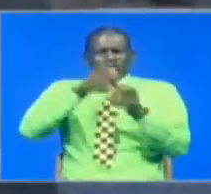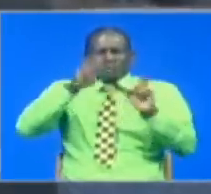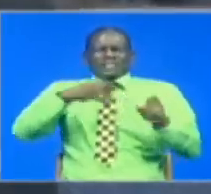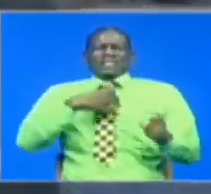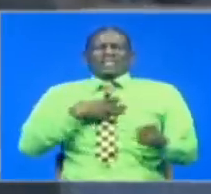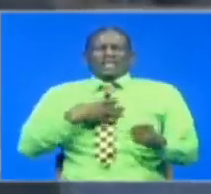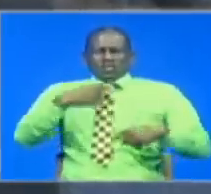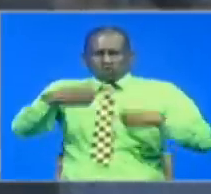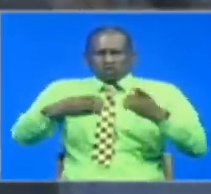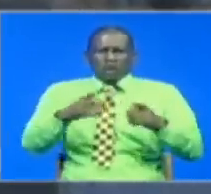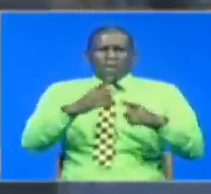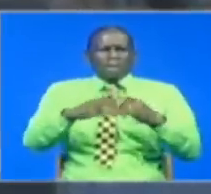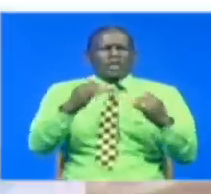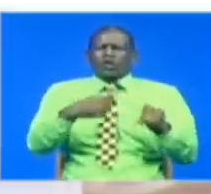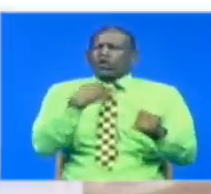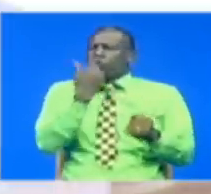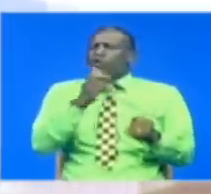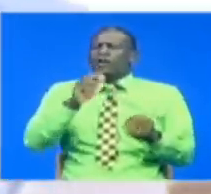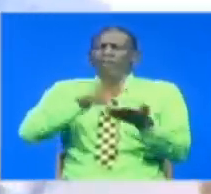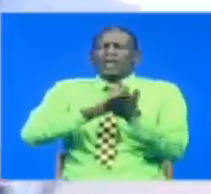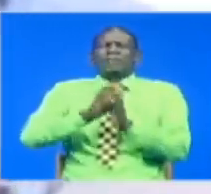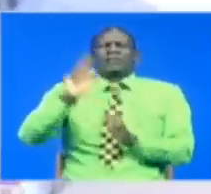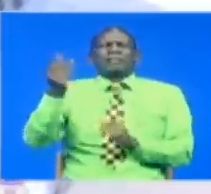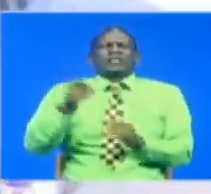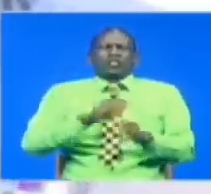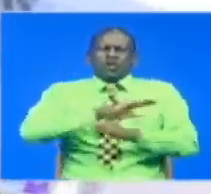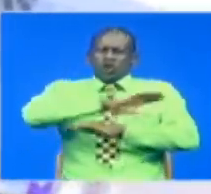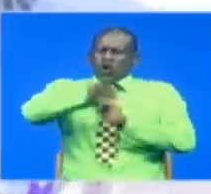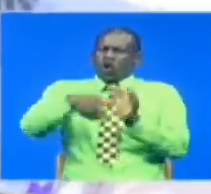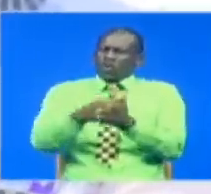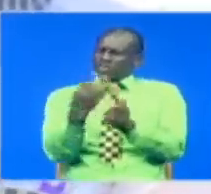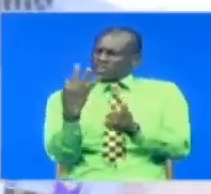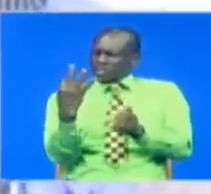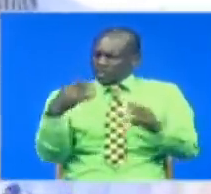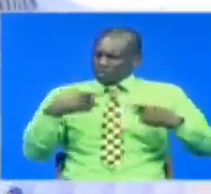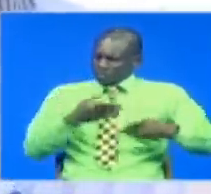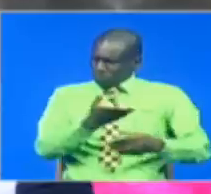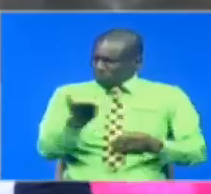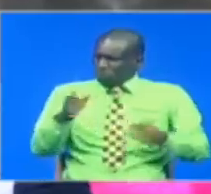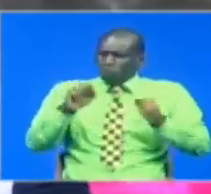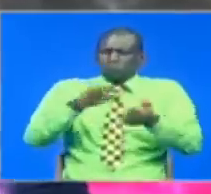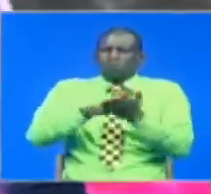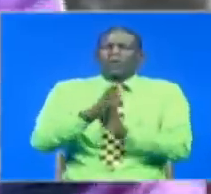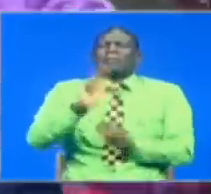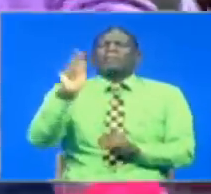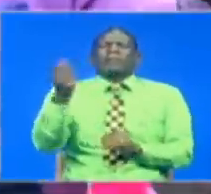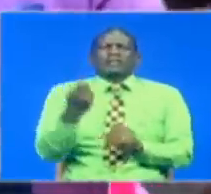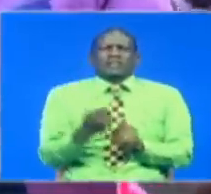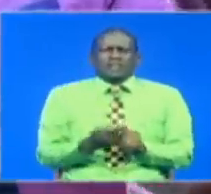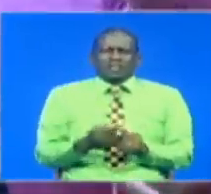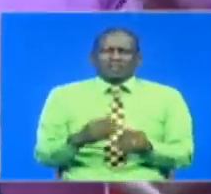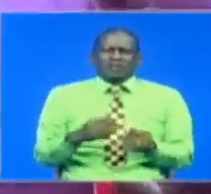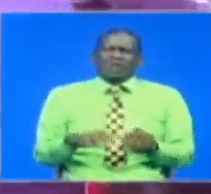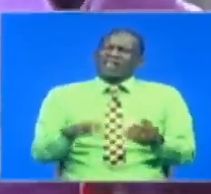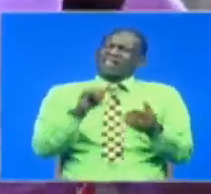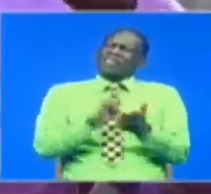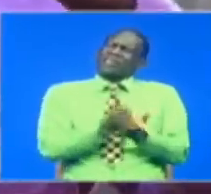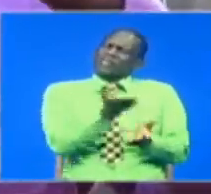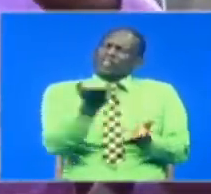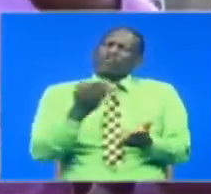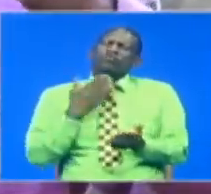gentlemen, who will be president? Oh, what to vote our tatu? Wanaweza kuwa president. Eti wanataka kuwa